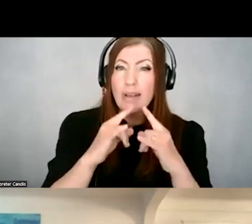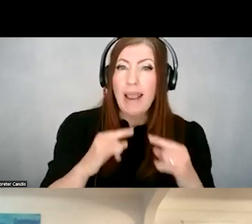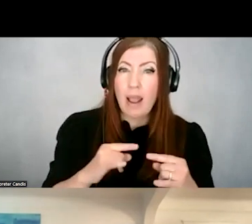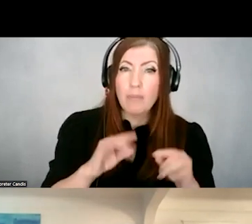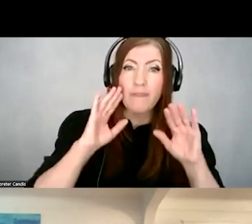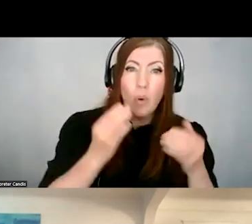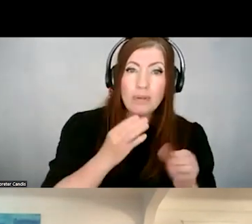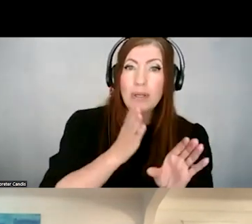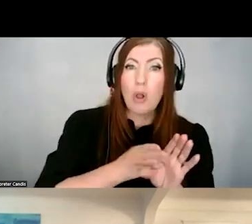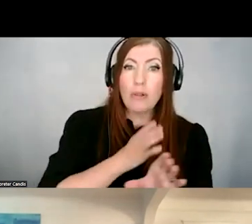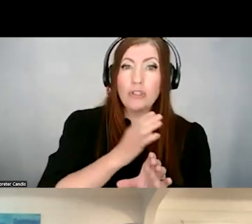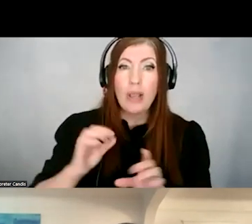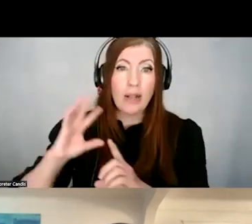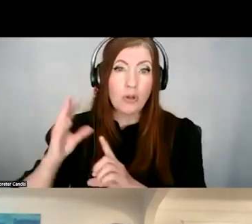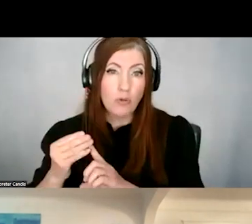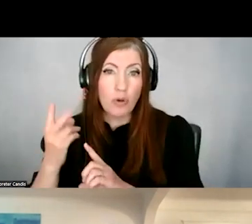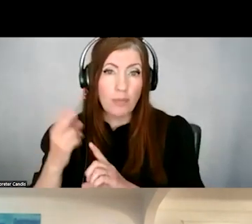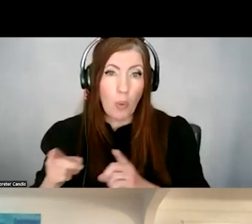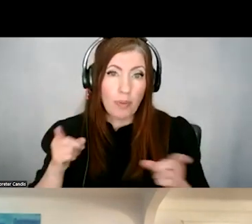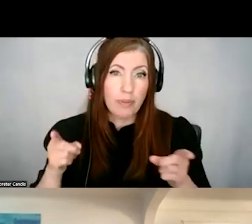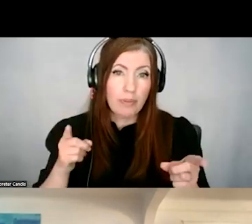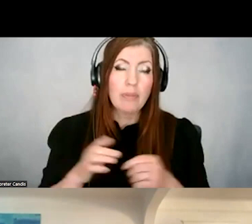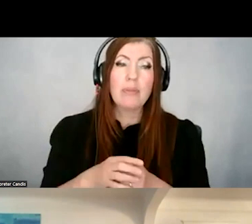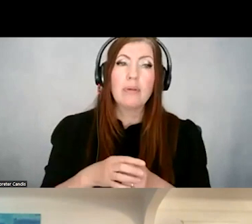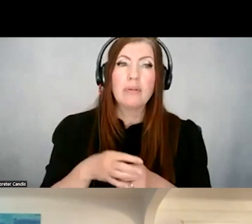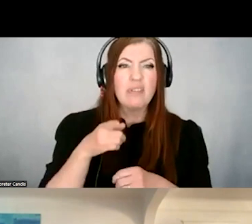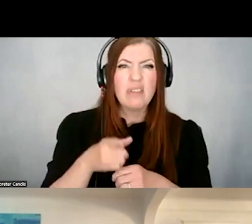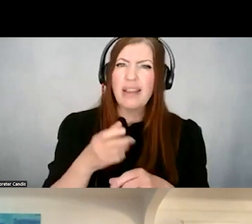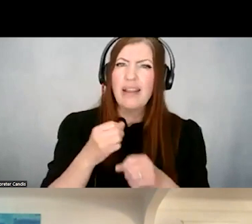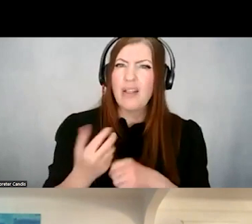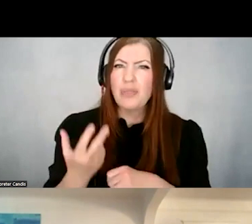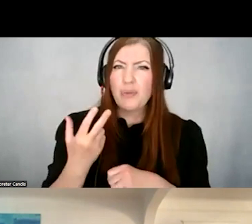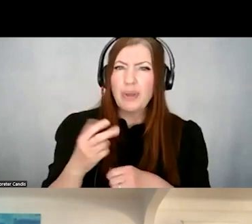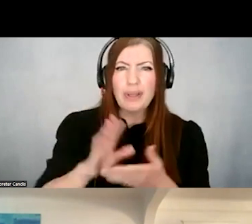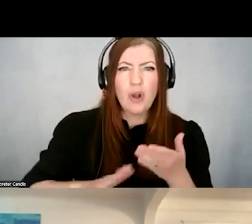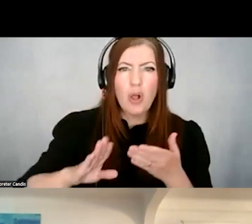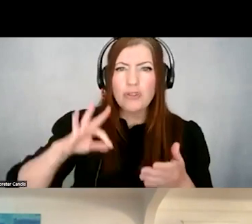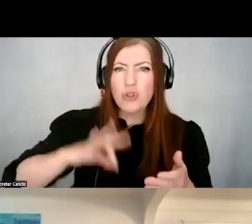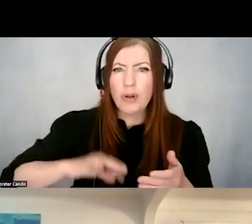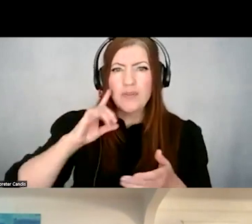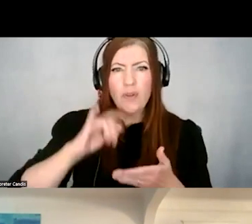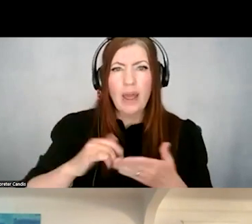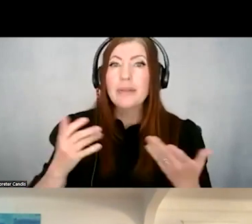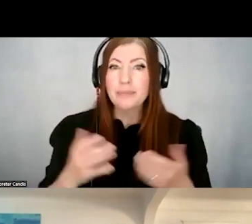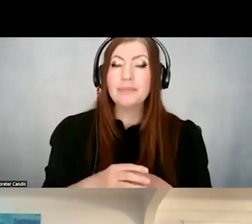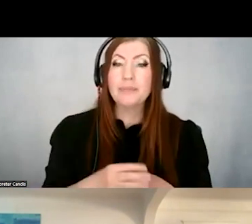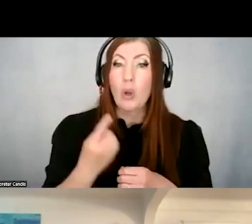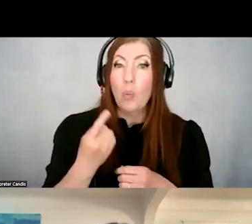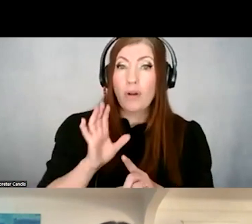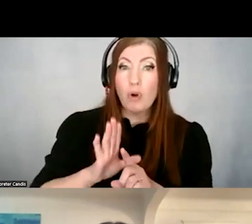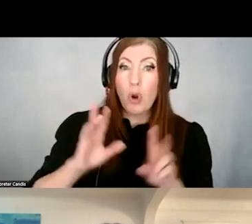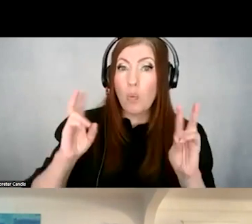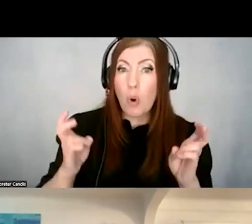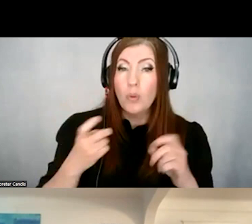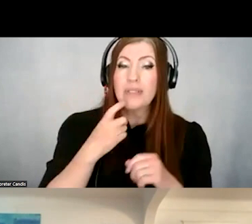and culture. I think they got 3 college credits for that. And one of her quotes, she